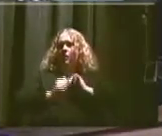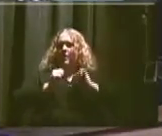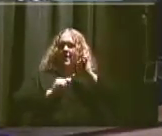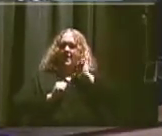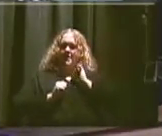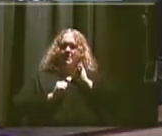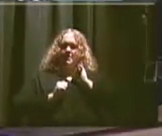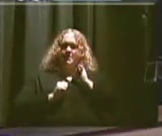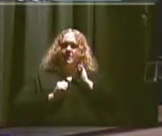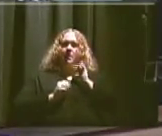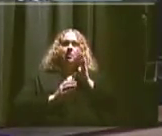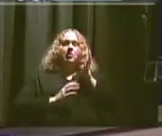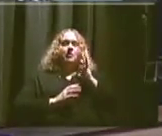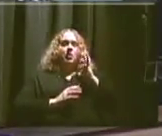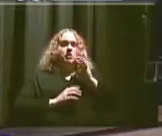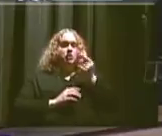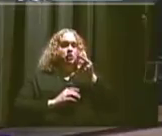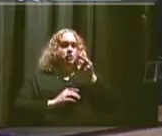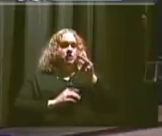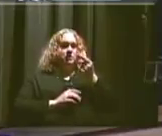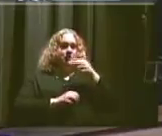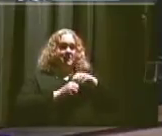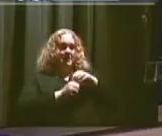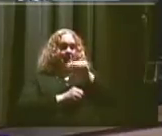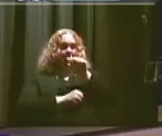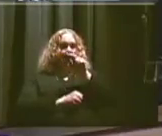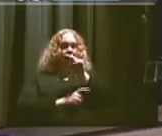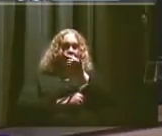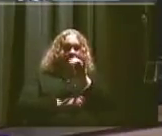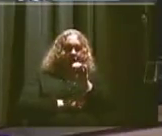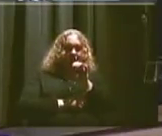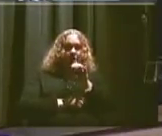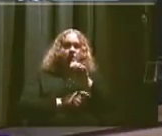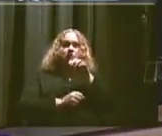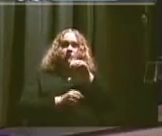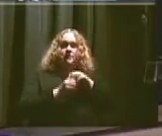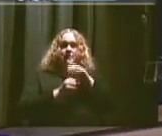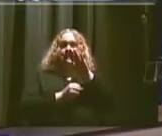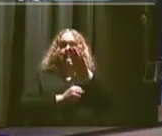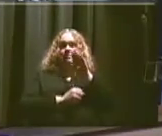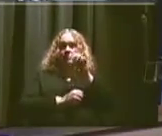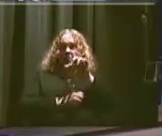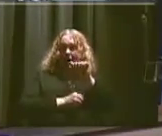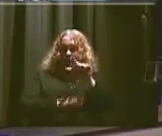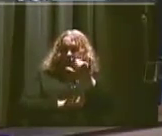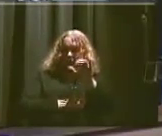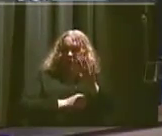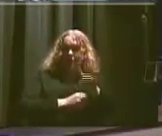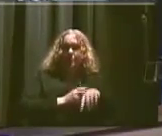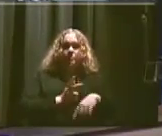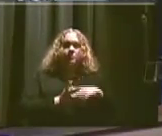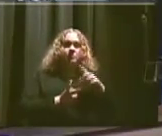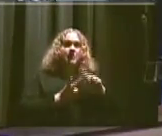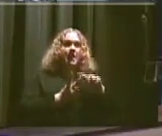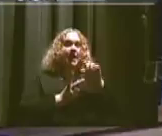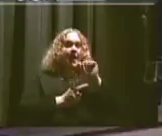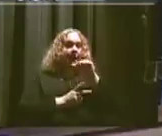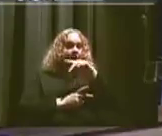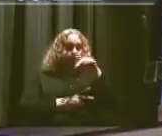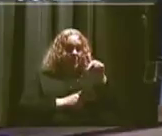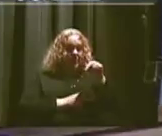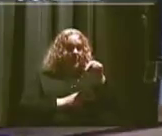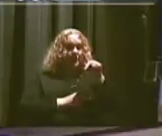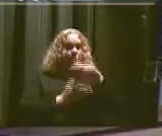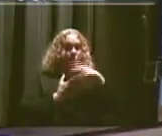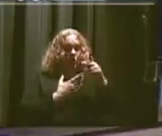Annie. She is a member of the AP and Beta Club. She also has been accepted at Youth Performing